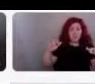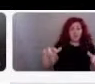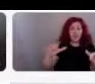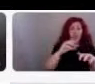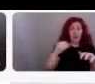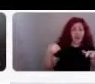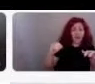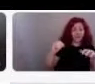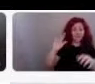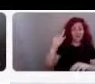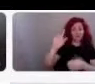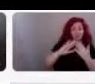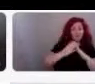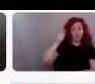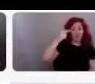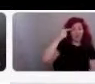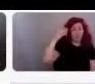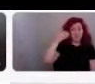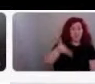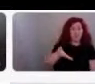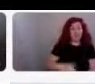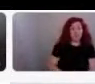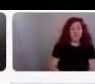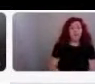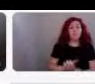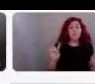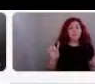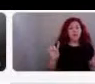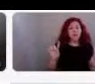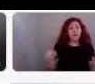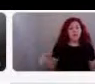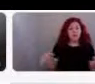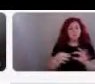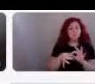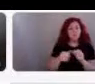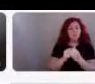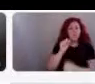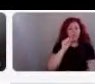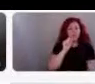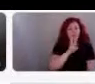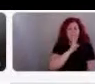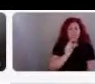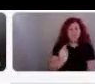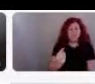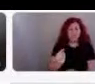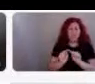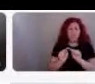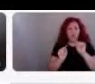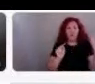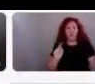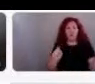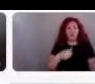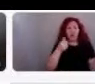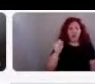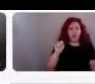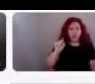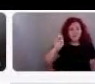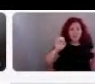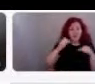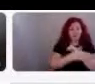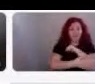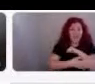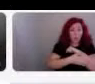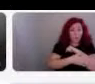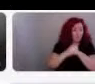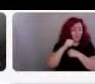government yet it's placed in a district with awatuki which is on the other side of the county and shares pretty much